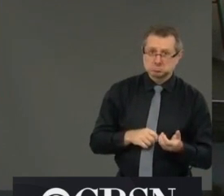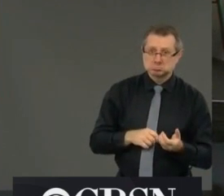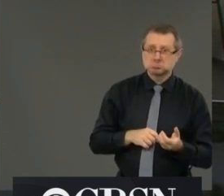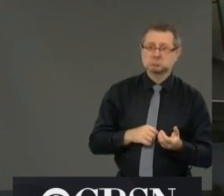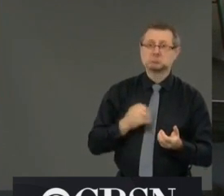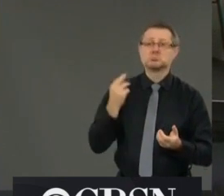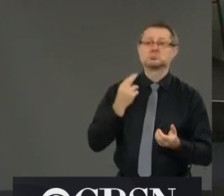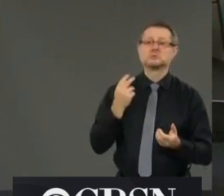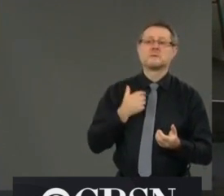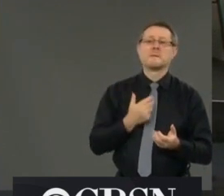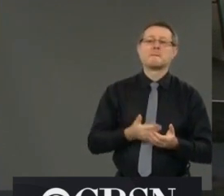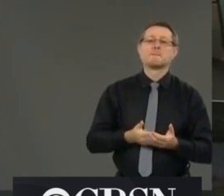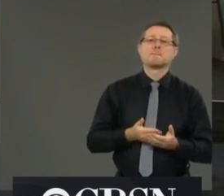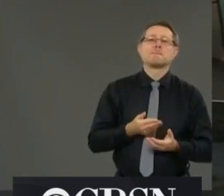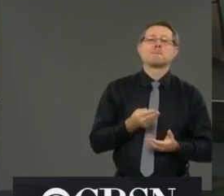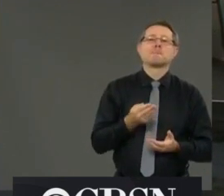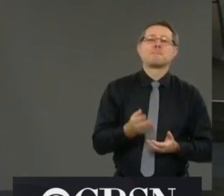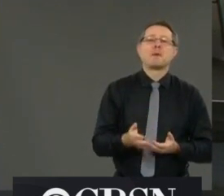hang around and drink.